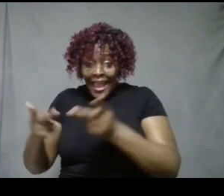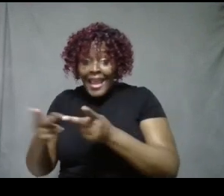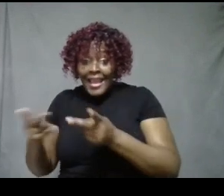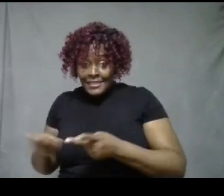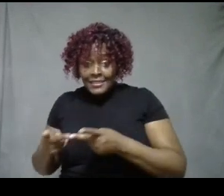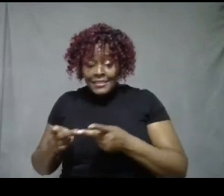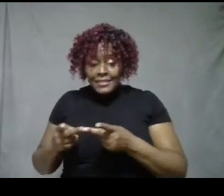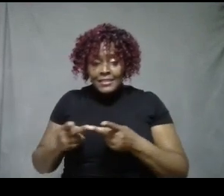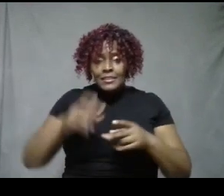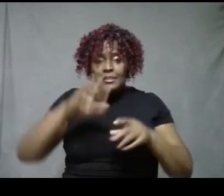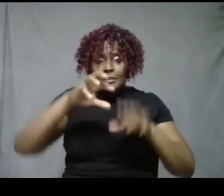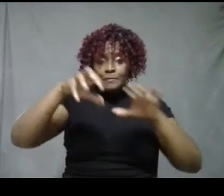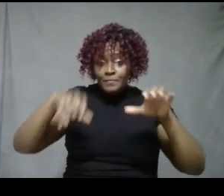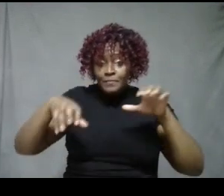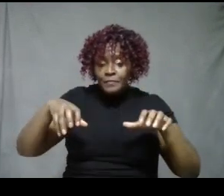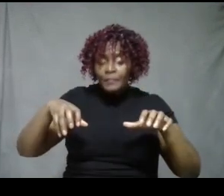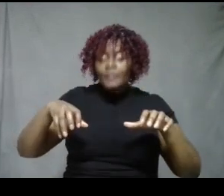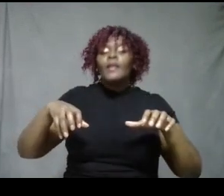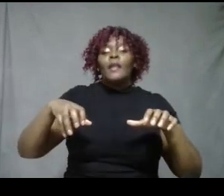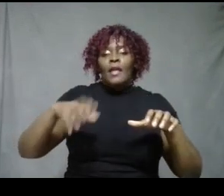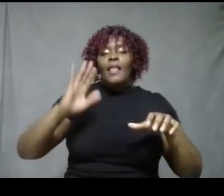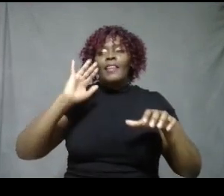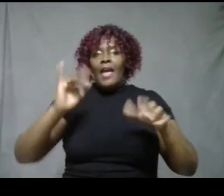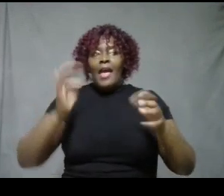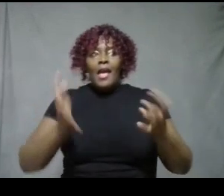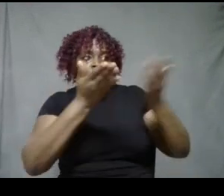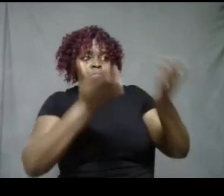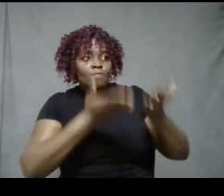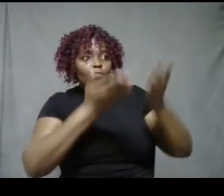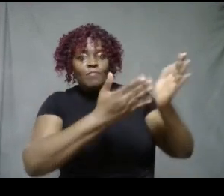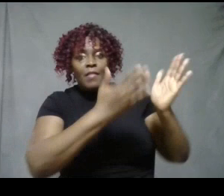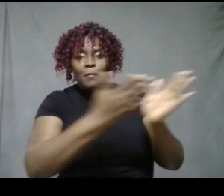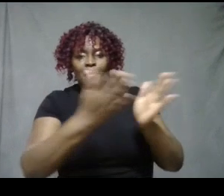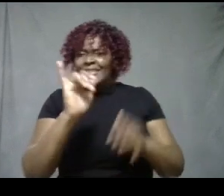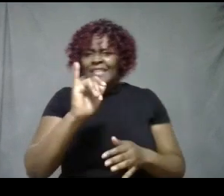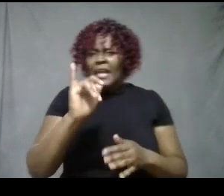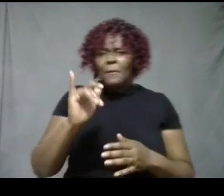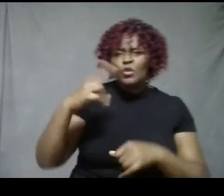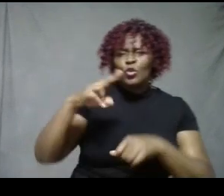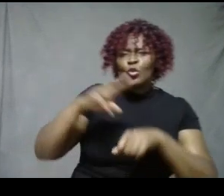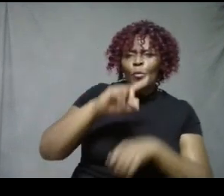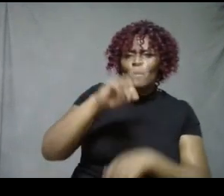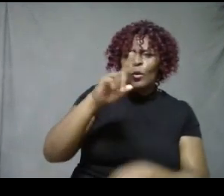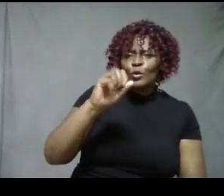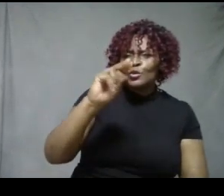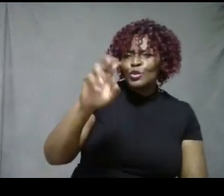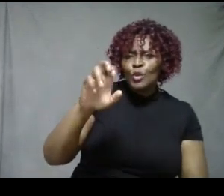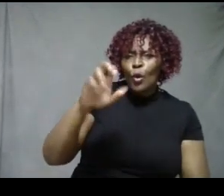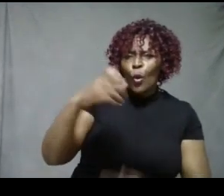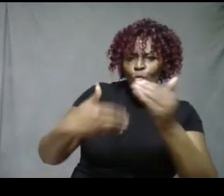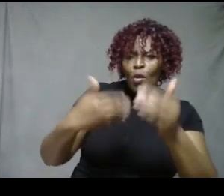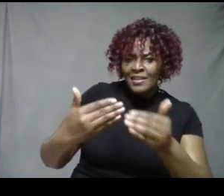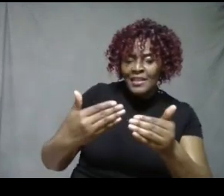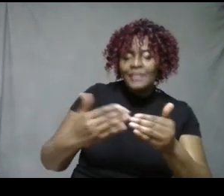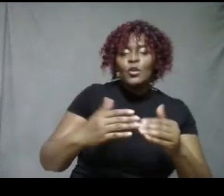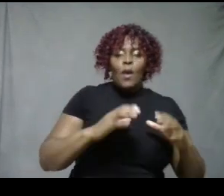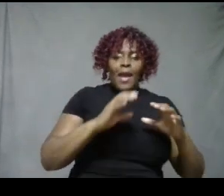master plan would come before you, as it does in the normal zoning process, go through your advisory board, come to